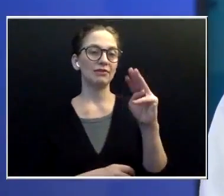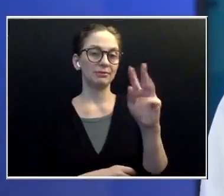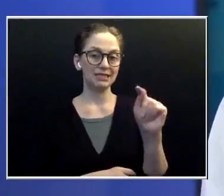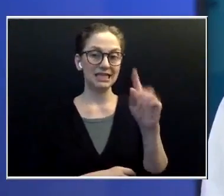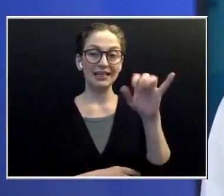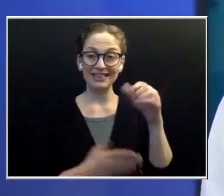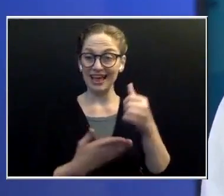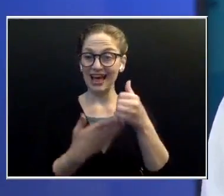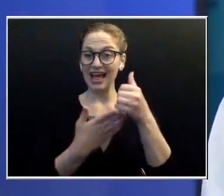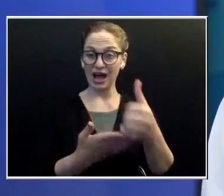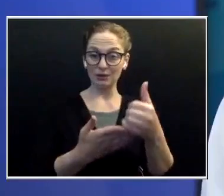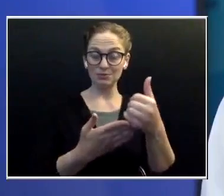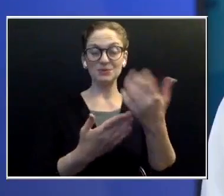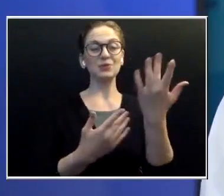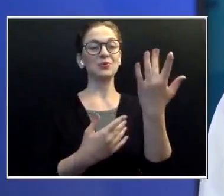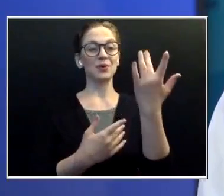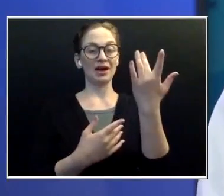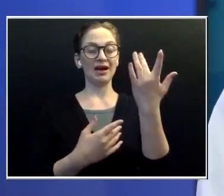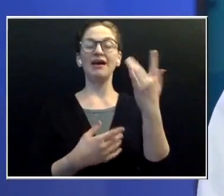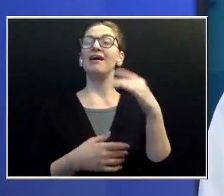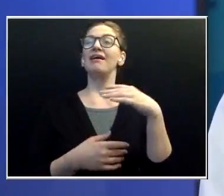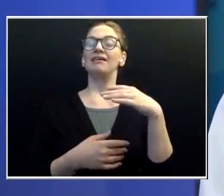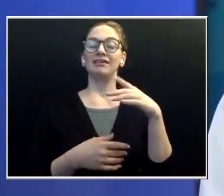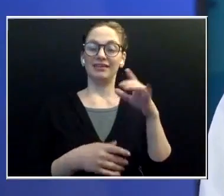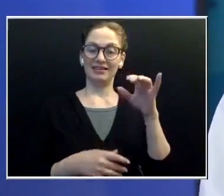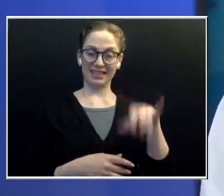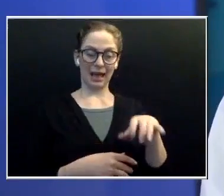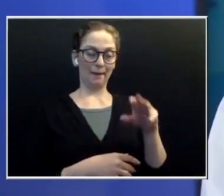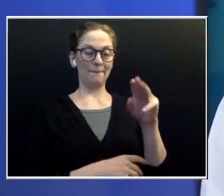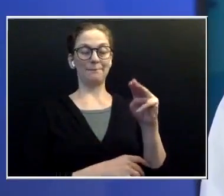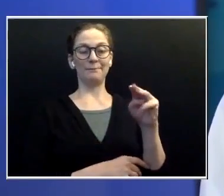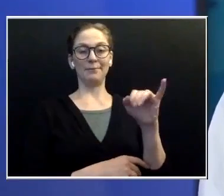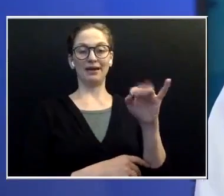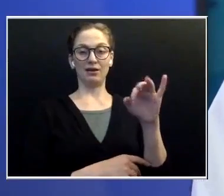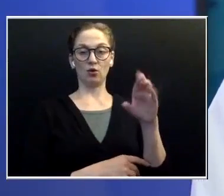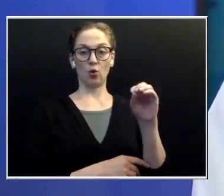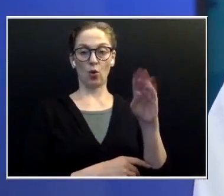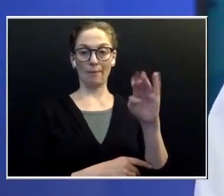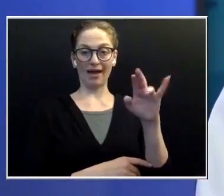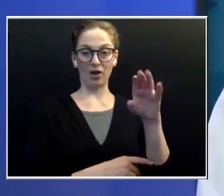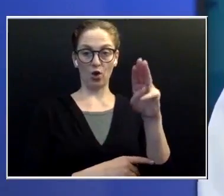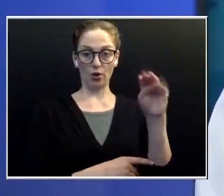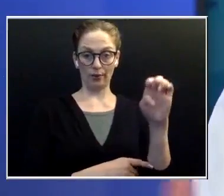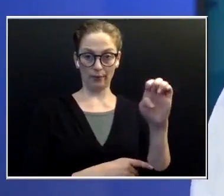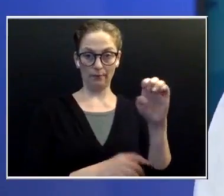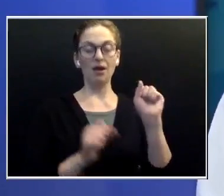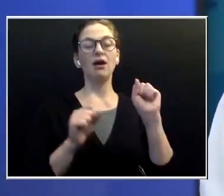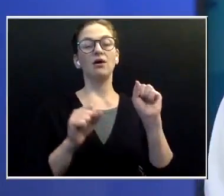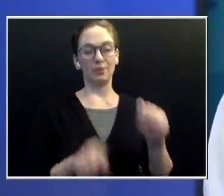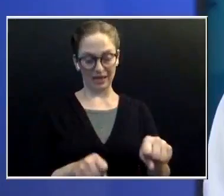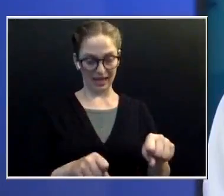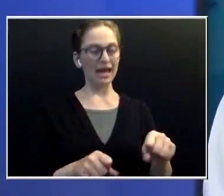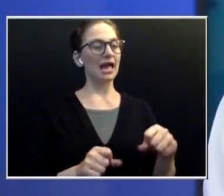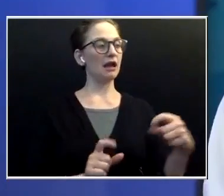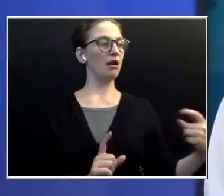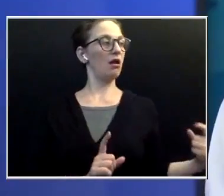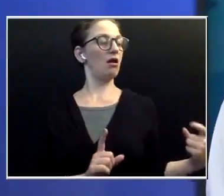healthy microbiomes. Actually, we can actually transfer the feces, actually some screened feces from healthy individuals to the colonic